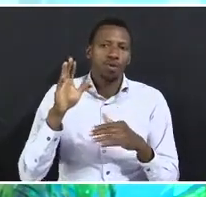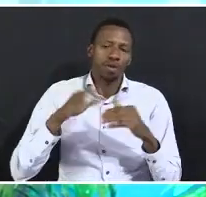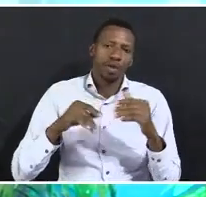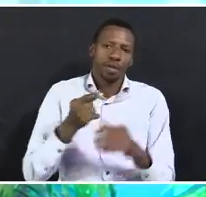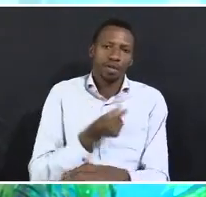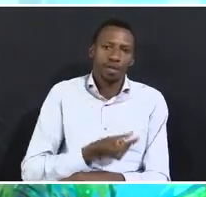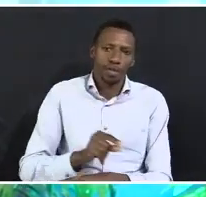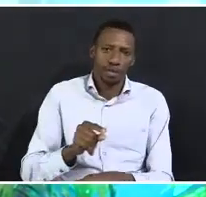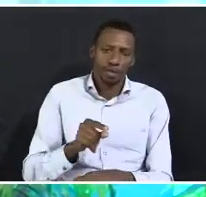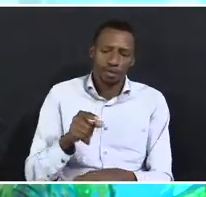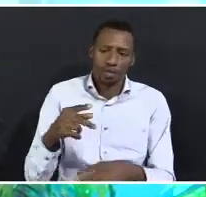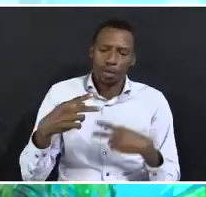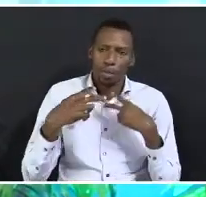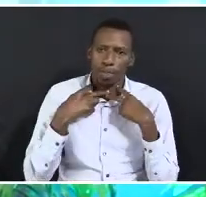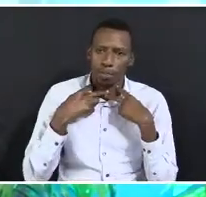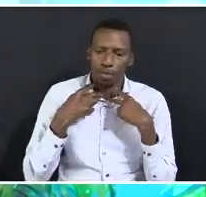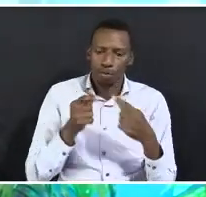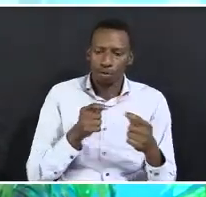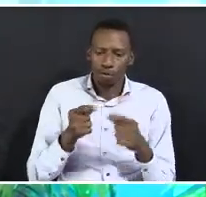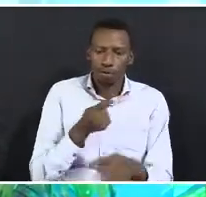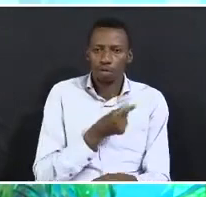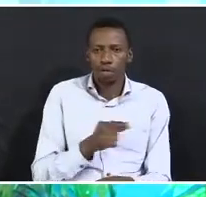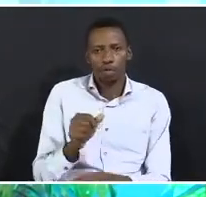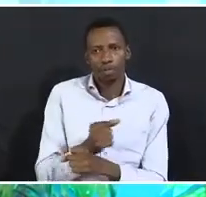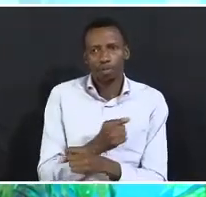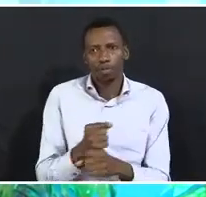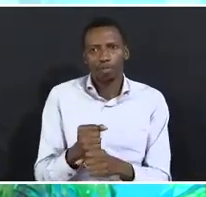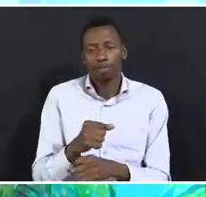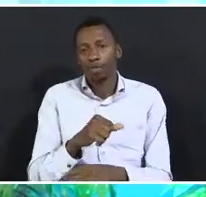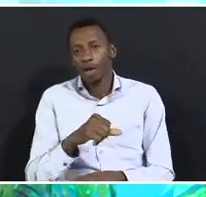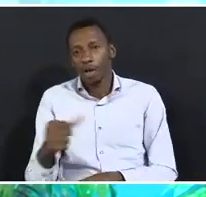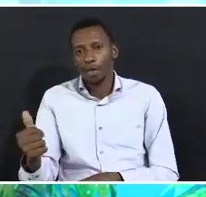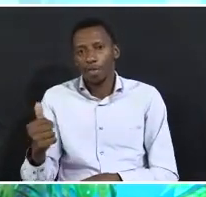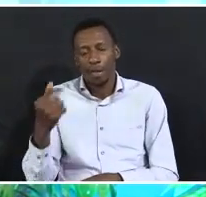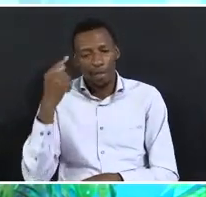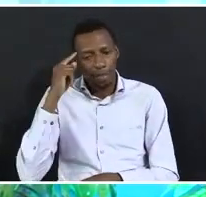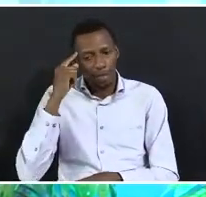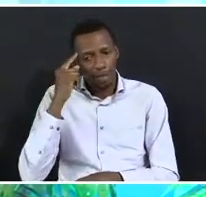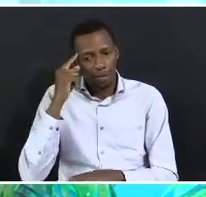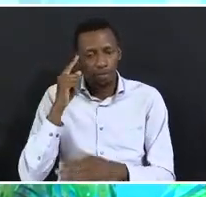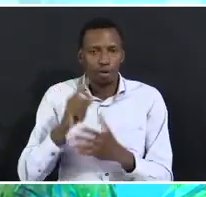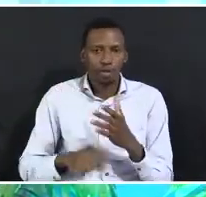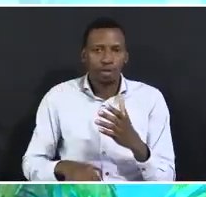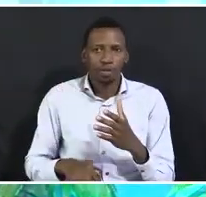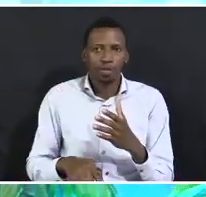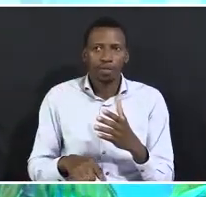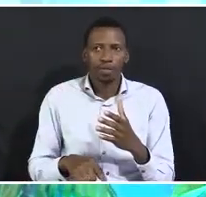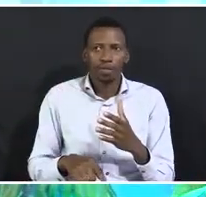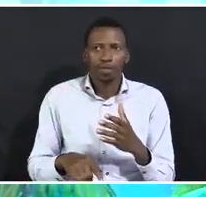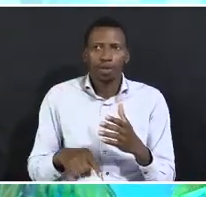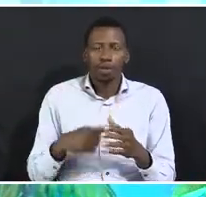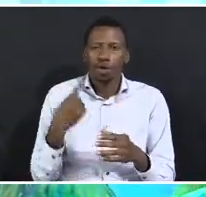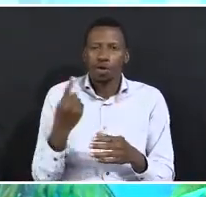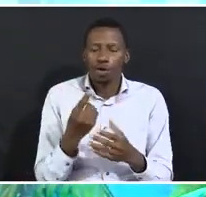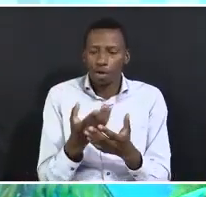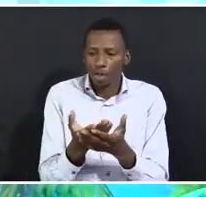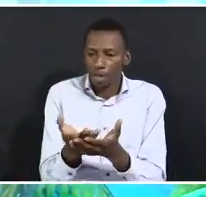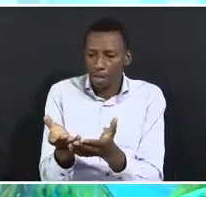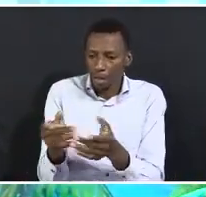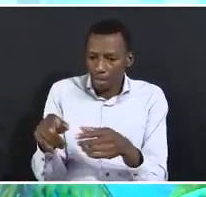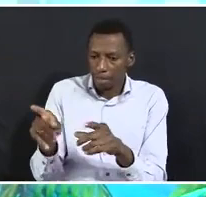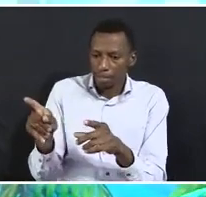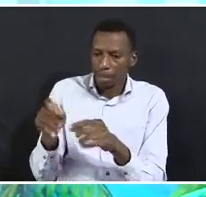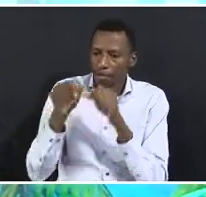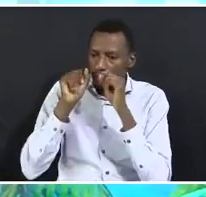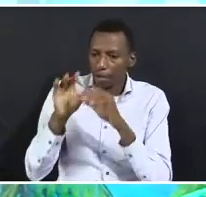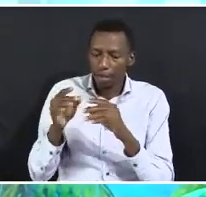confine grace. See, there are those who think that only they are blessed. So they look at those